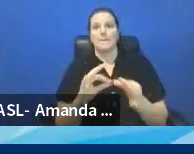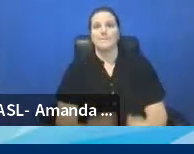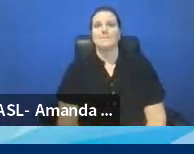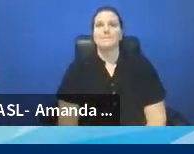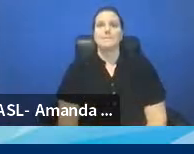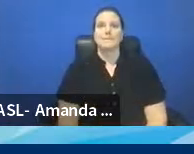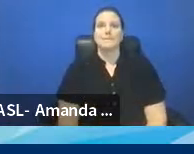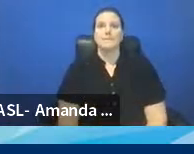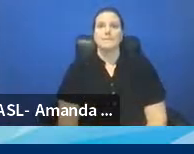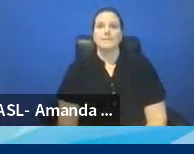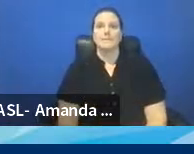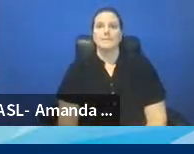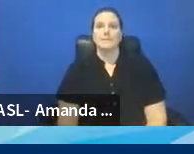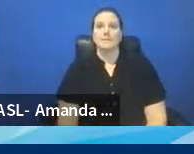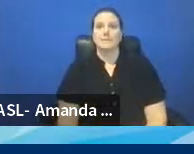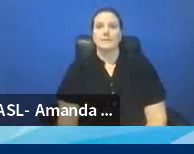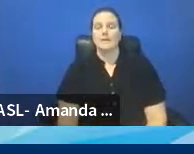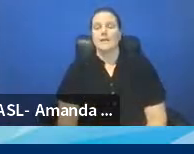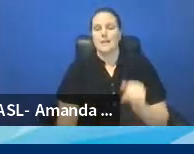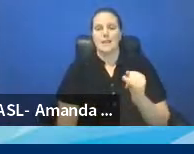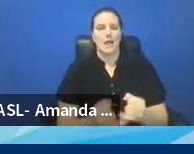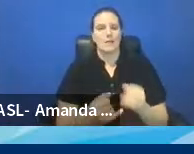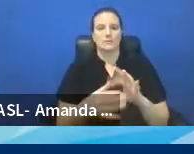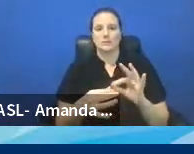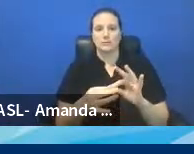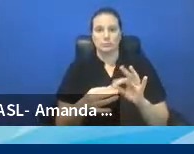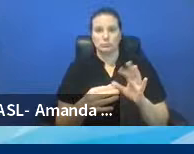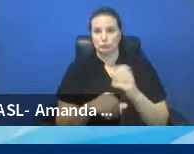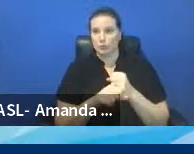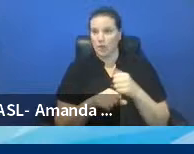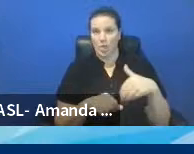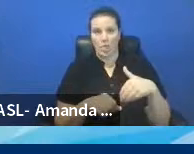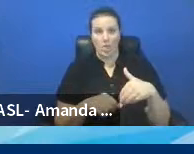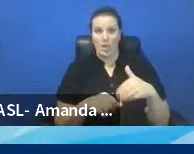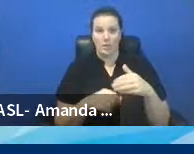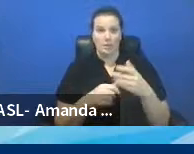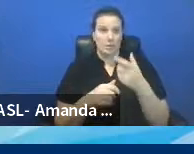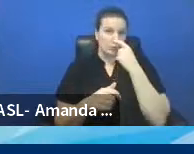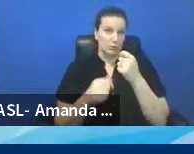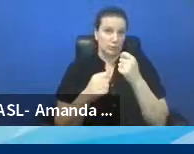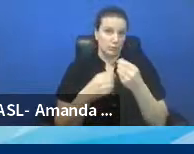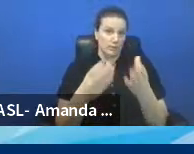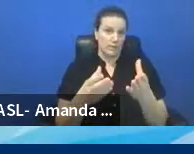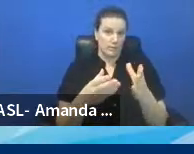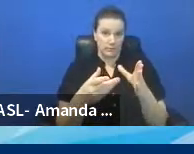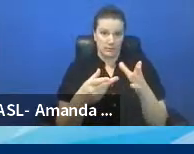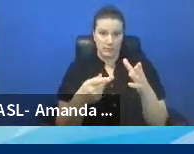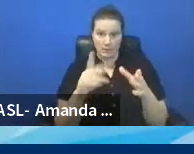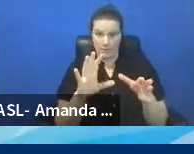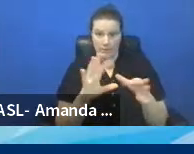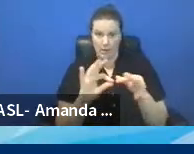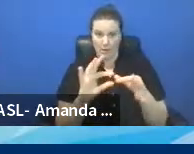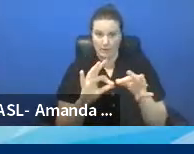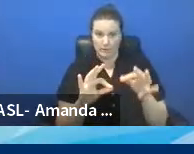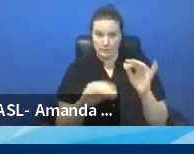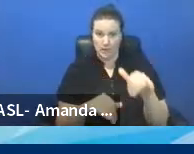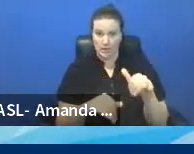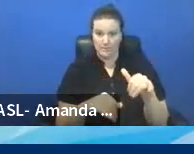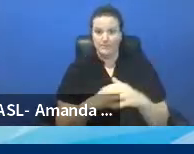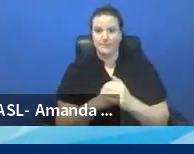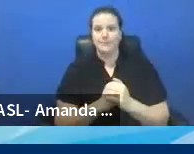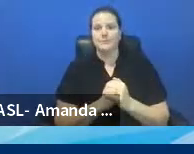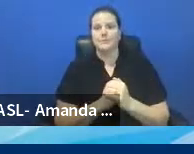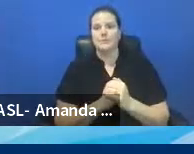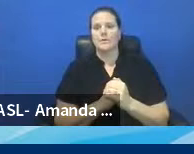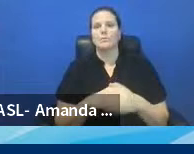The last message that I received, we have not had anyone interested in providing public comment, but we want to make sure that we